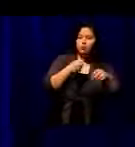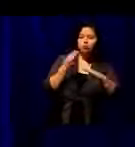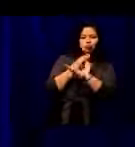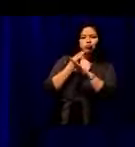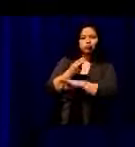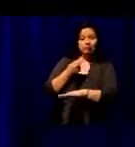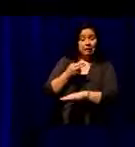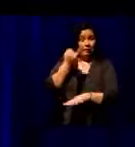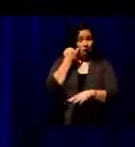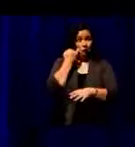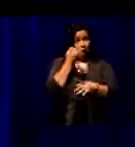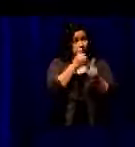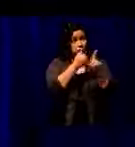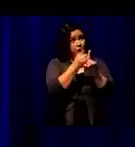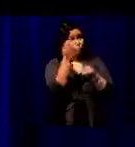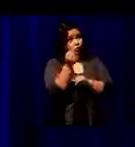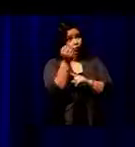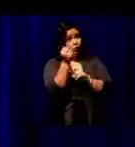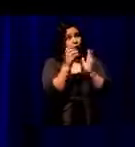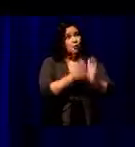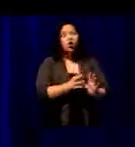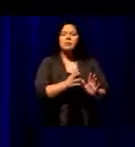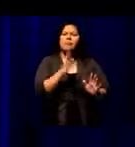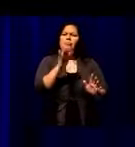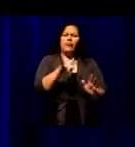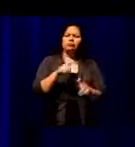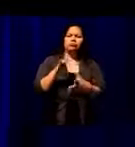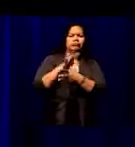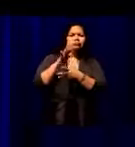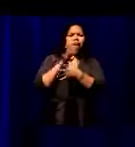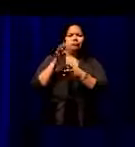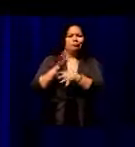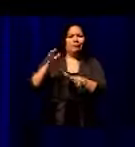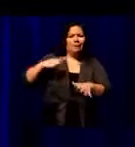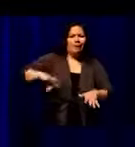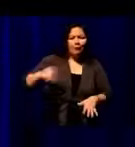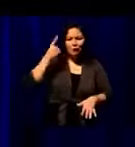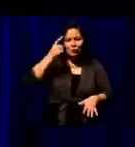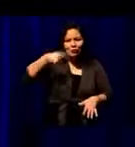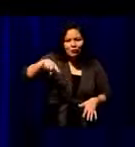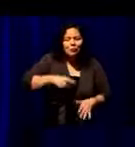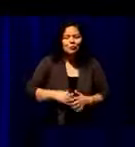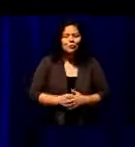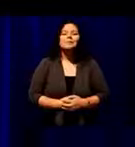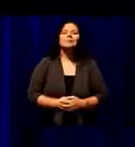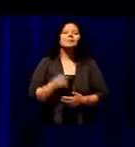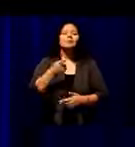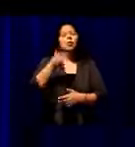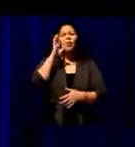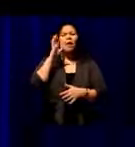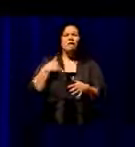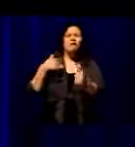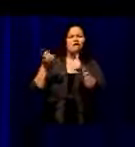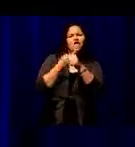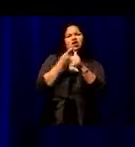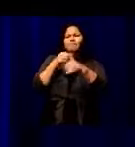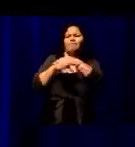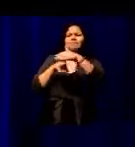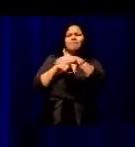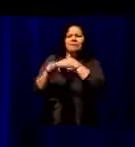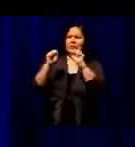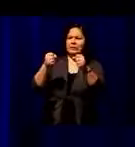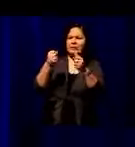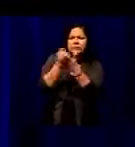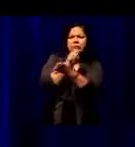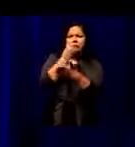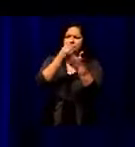box subscriber, this is the biggest bonus. You will get first access to